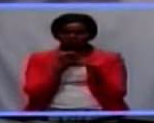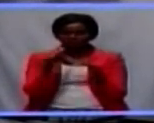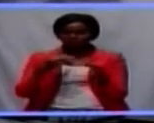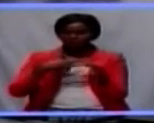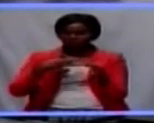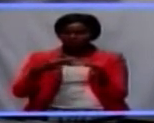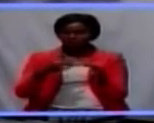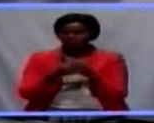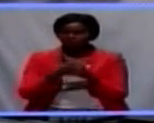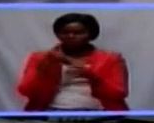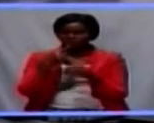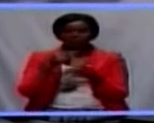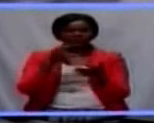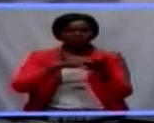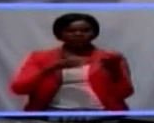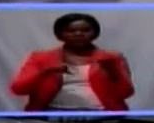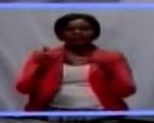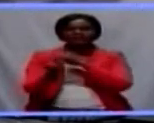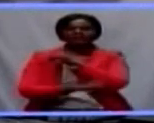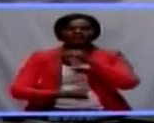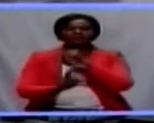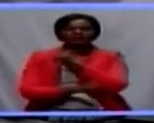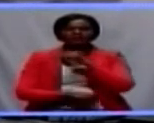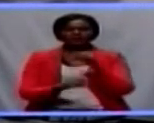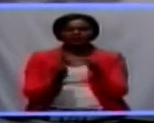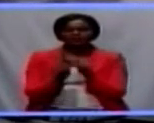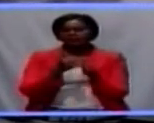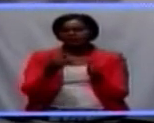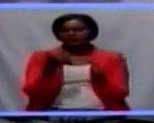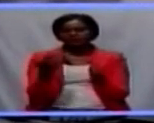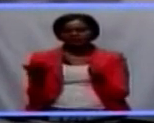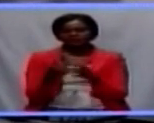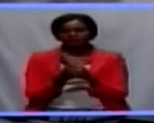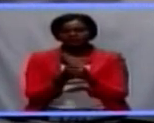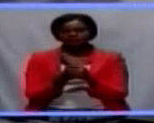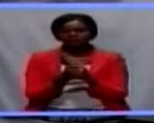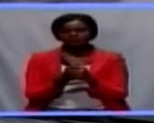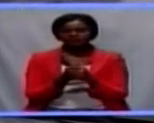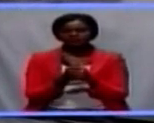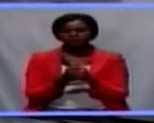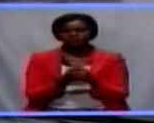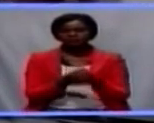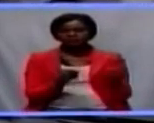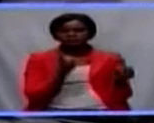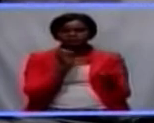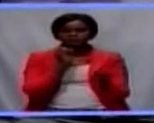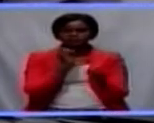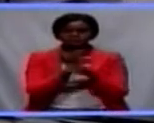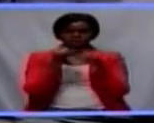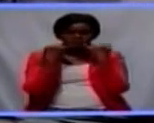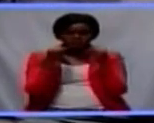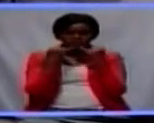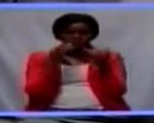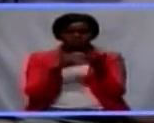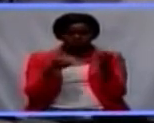applied for waiver of those penalties and interest, and as I said earlier, they are not falling on the